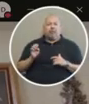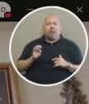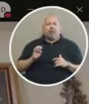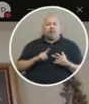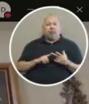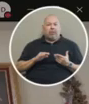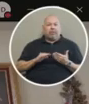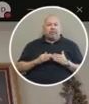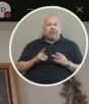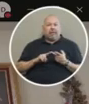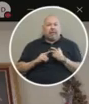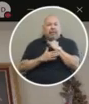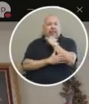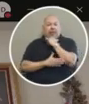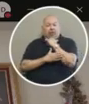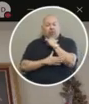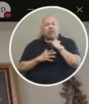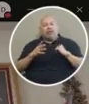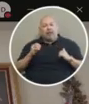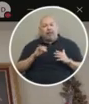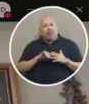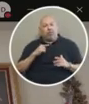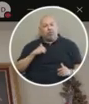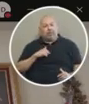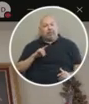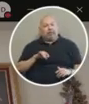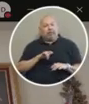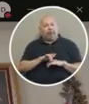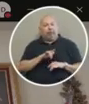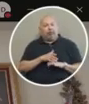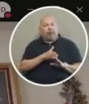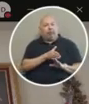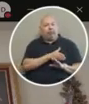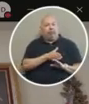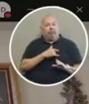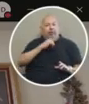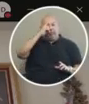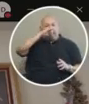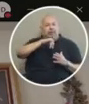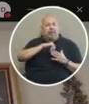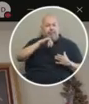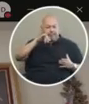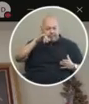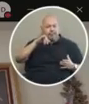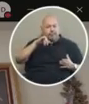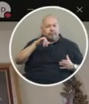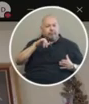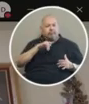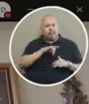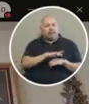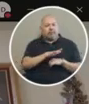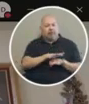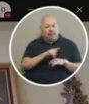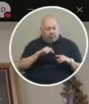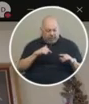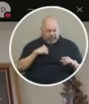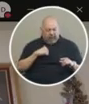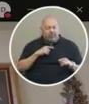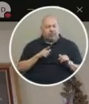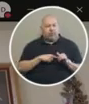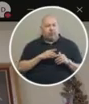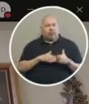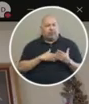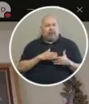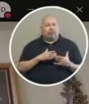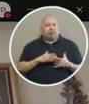the city and the county, and we did it early. I think it was early enough where we could take these steps